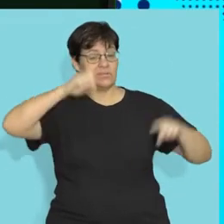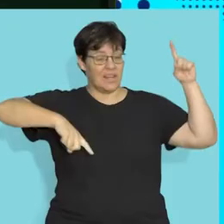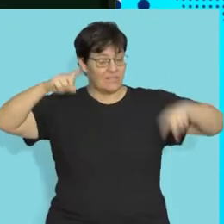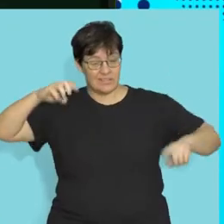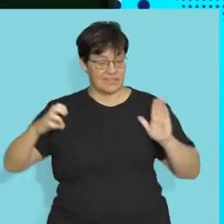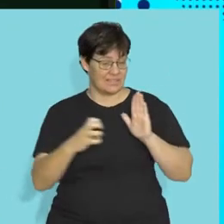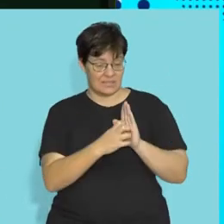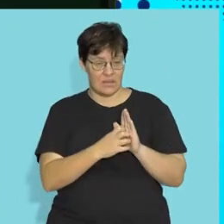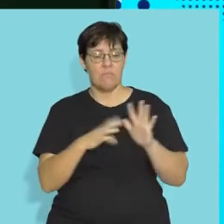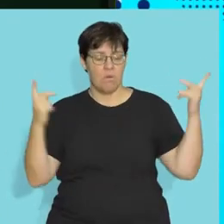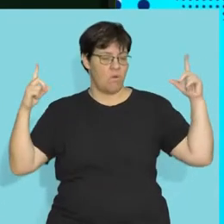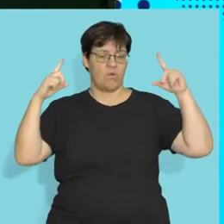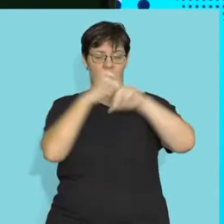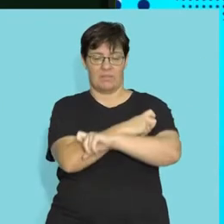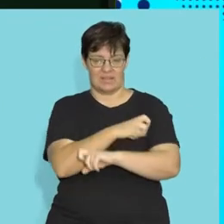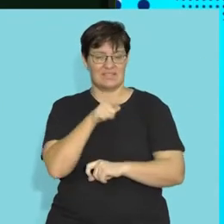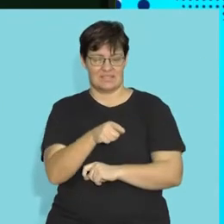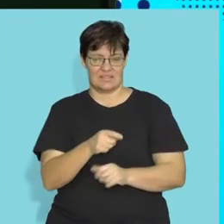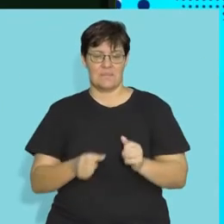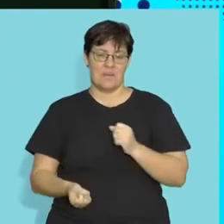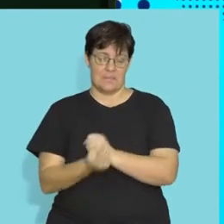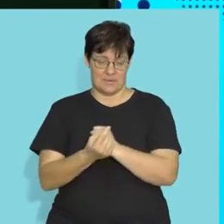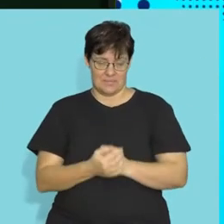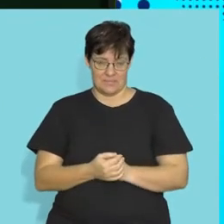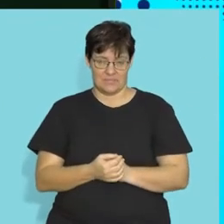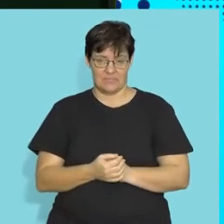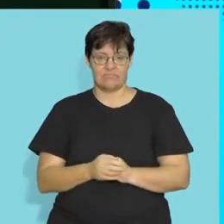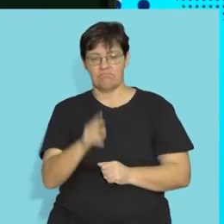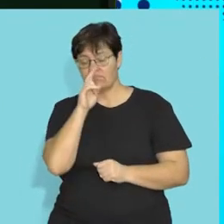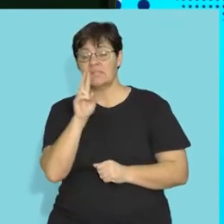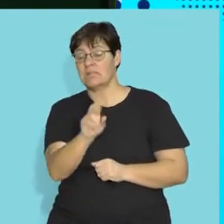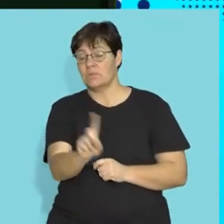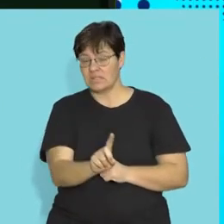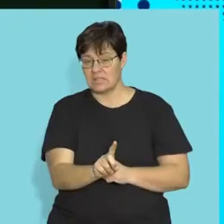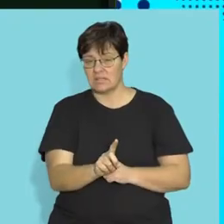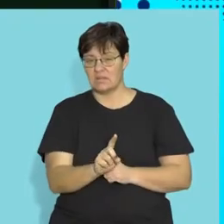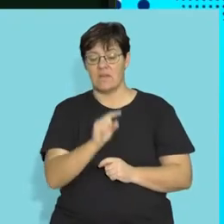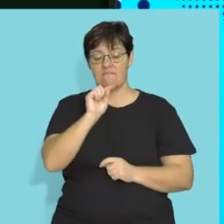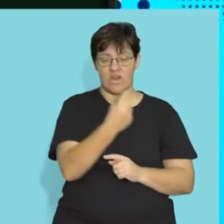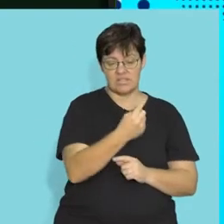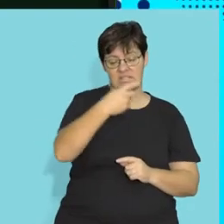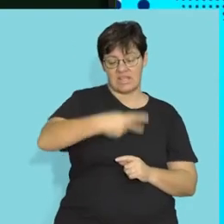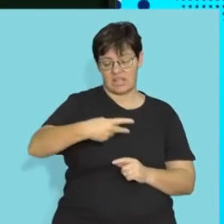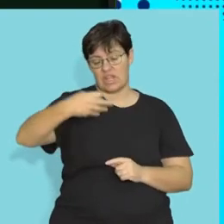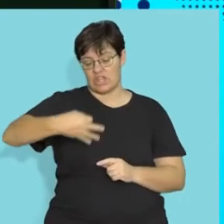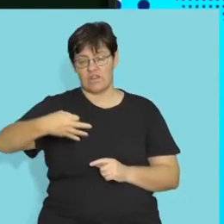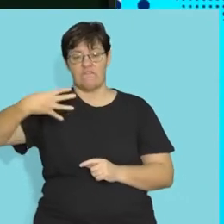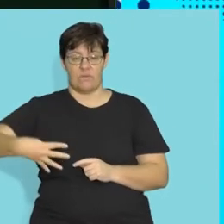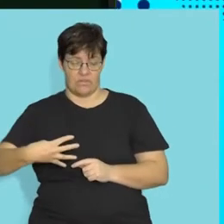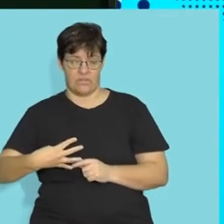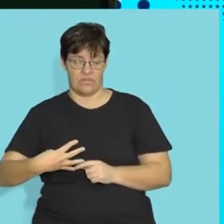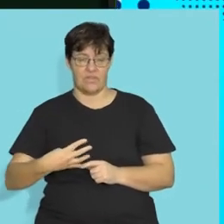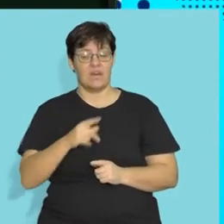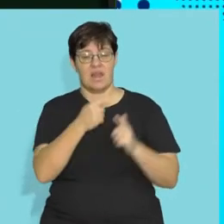an ecosystem is, the more complex the food chain becomes. And often you would see the first, second, third, and fourth trophic